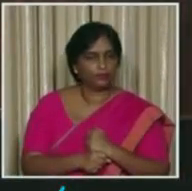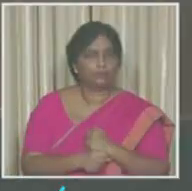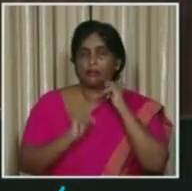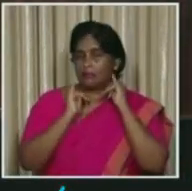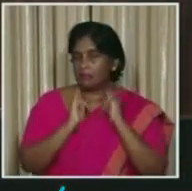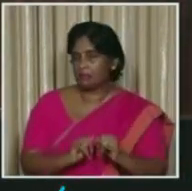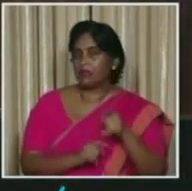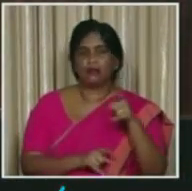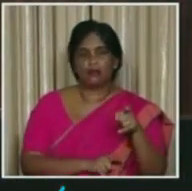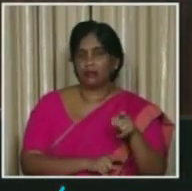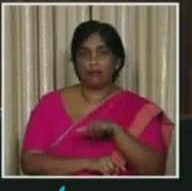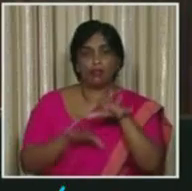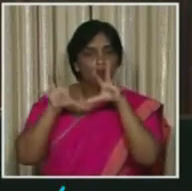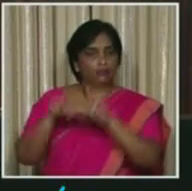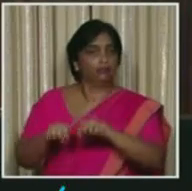6.